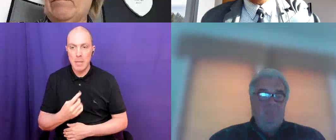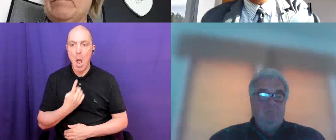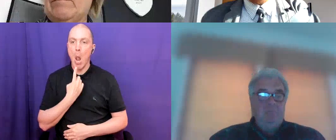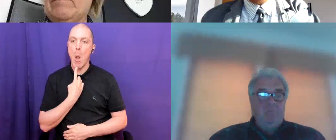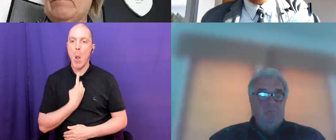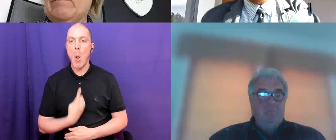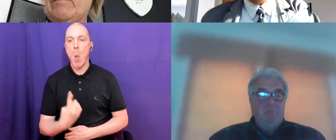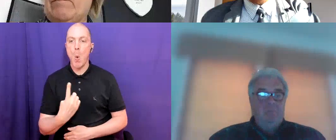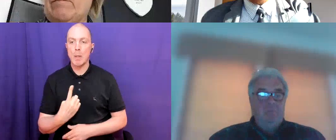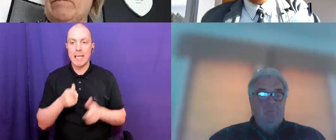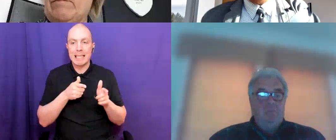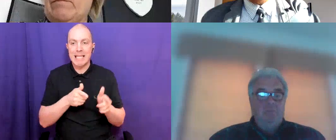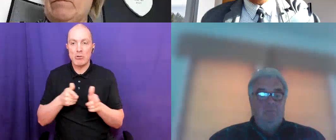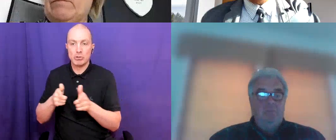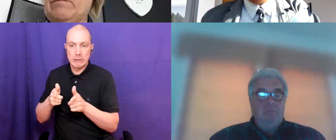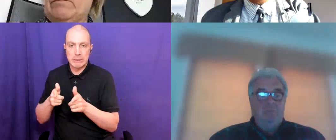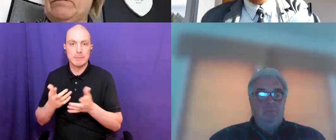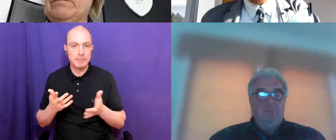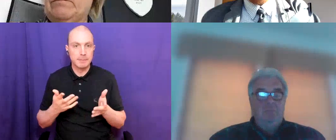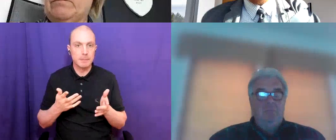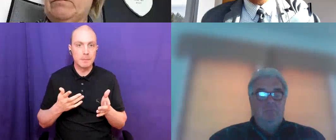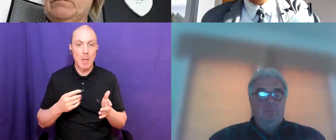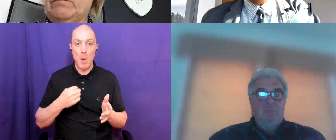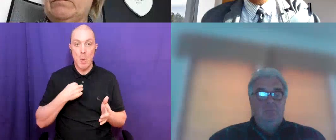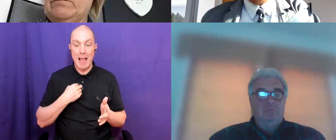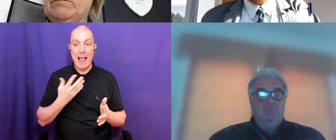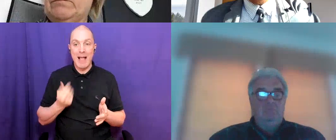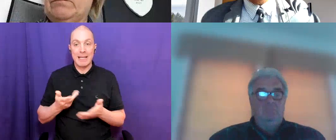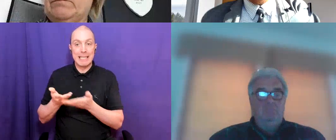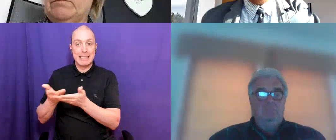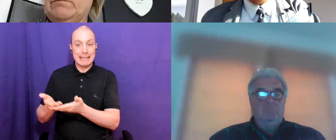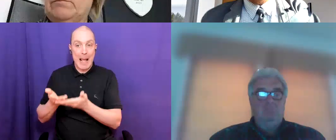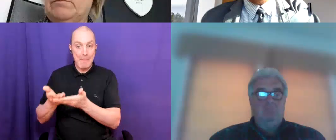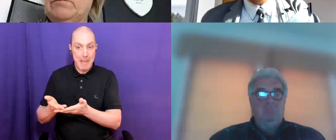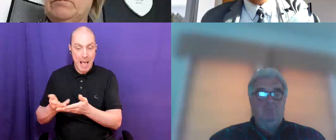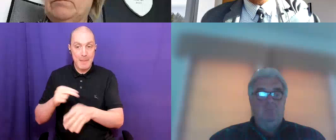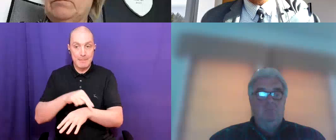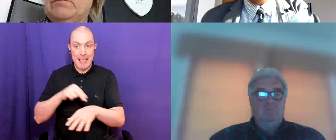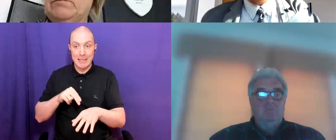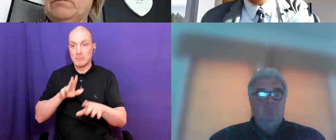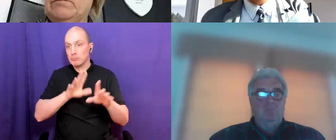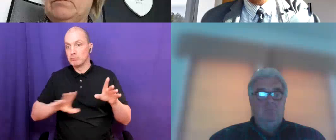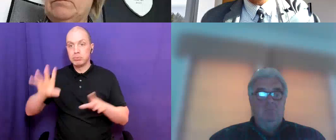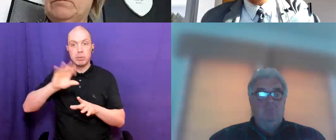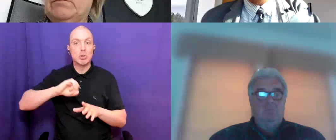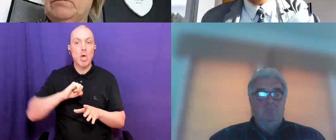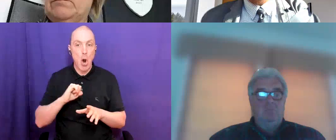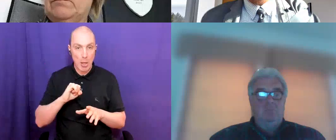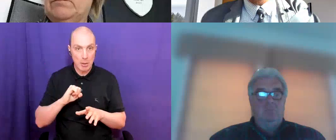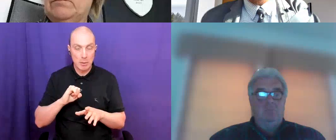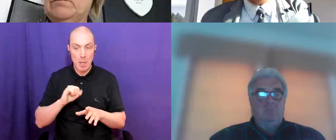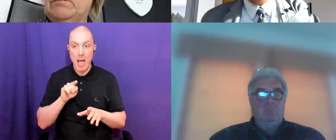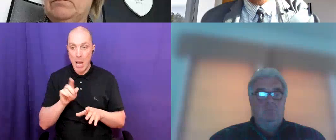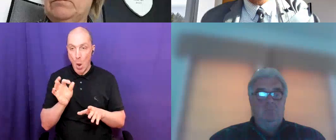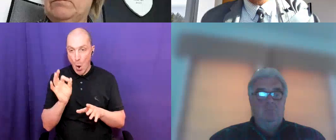plan in place across the country. We have both national and local structures, including local policing, which